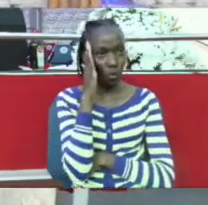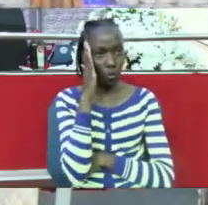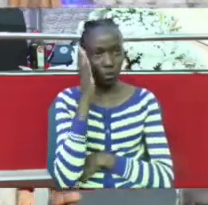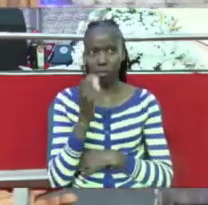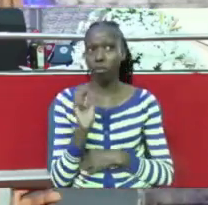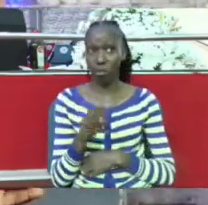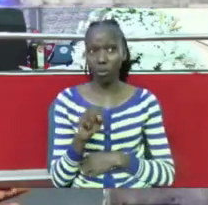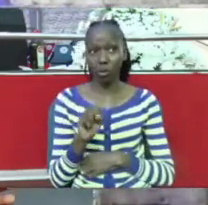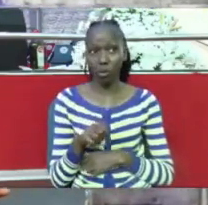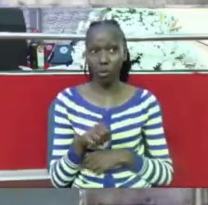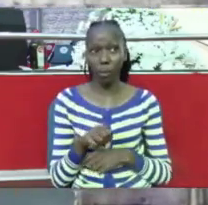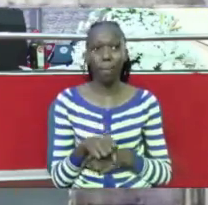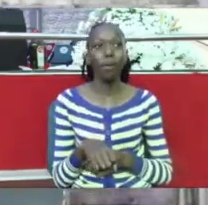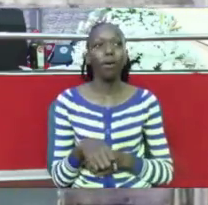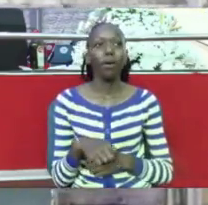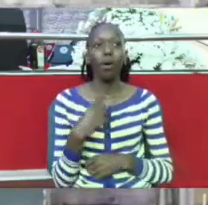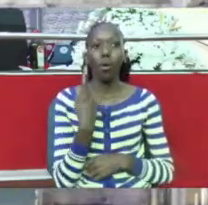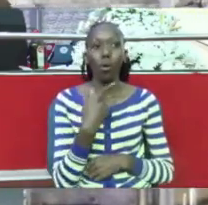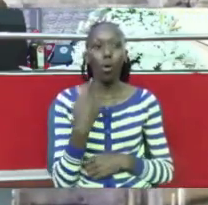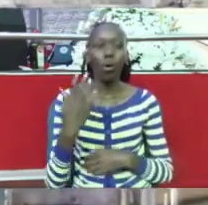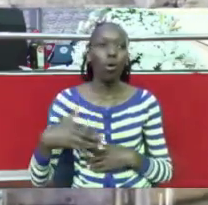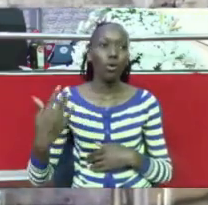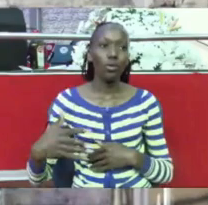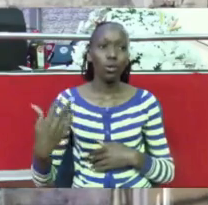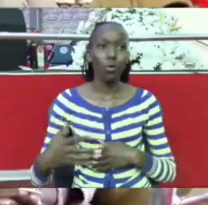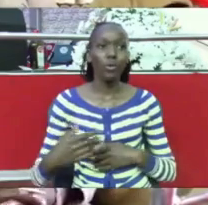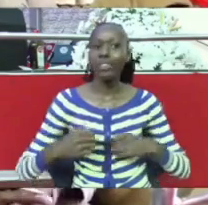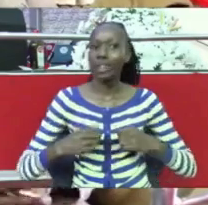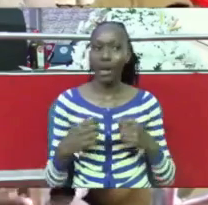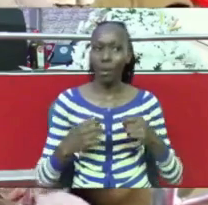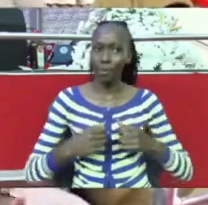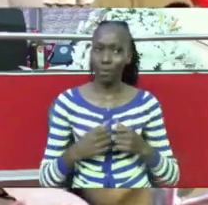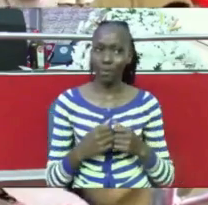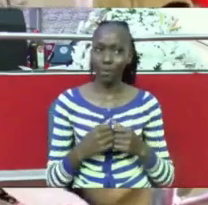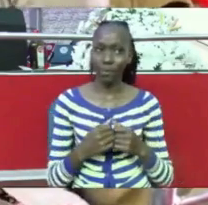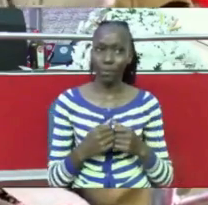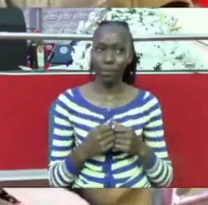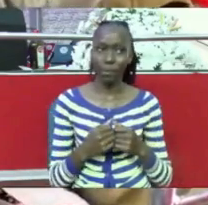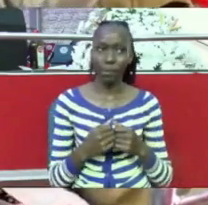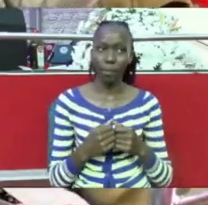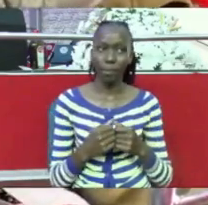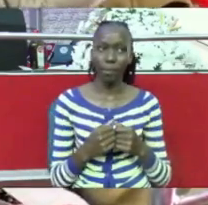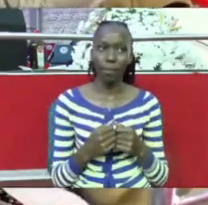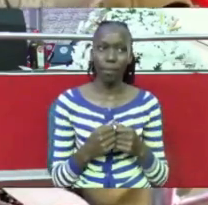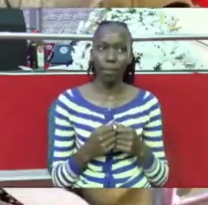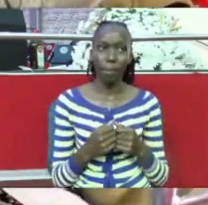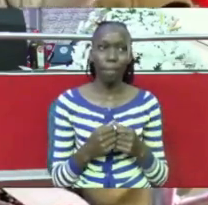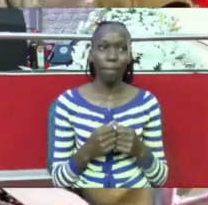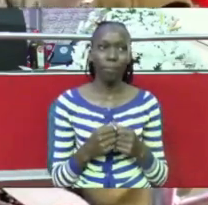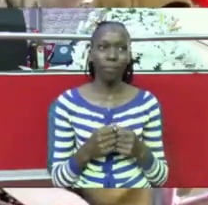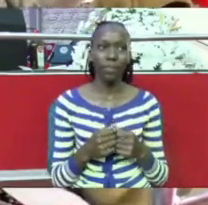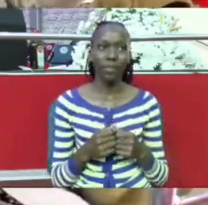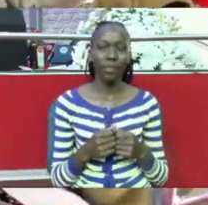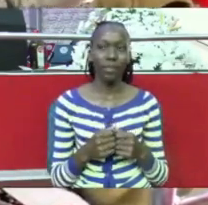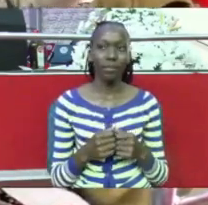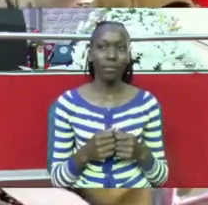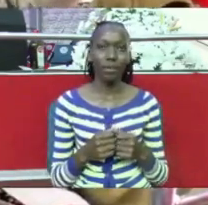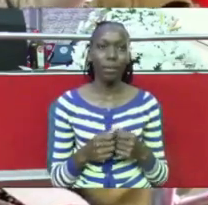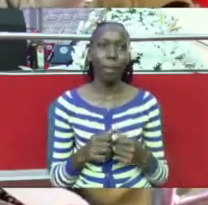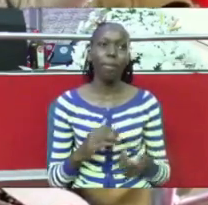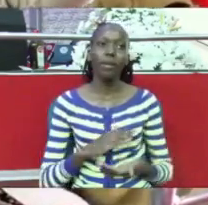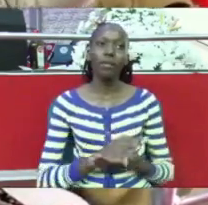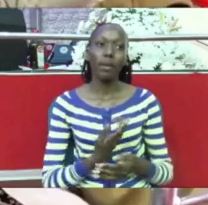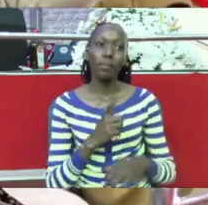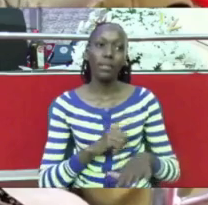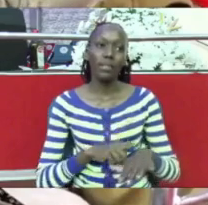in the bad. Na kwa hali nzuri. He wears a smile always. Kila mara ako na tabasamu. And his heart sometimes is always